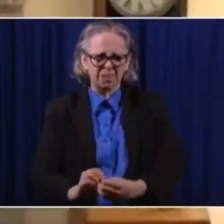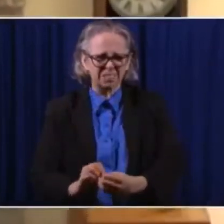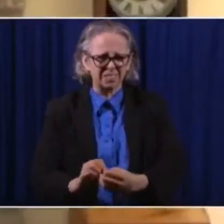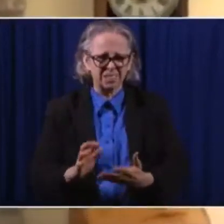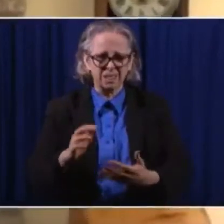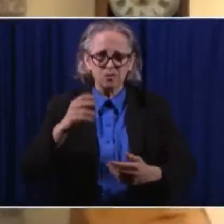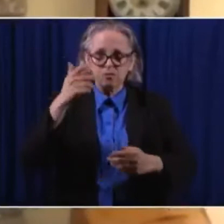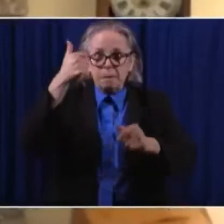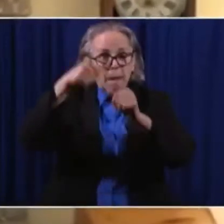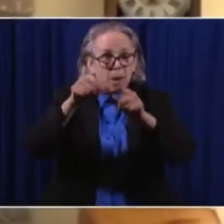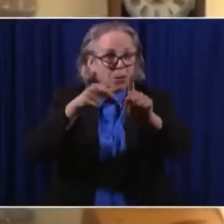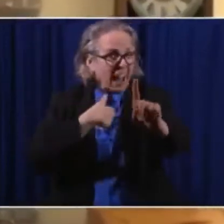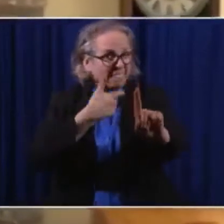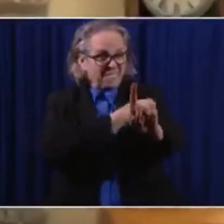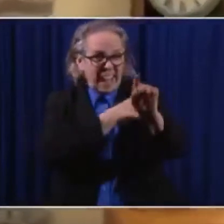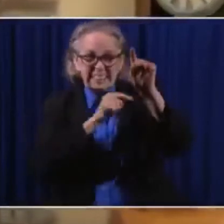start